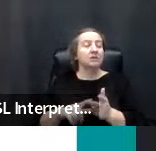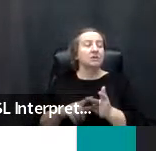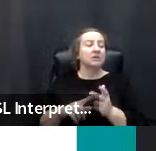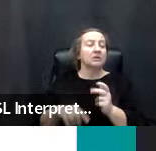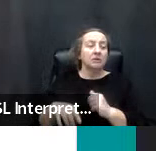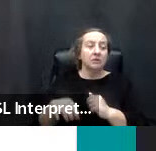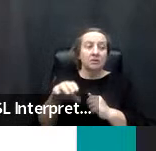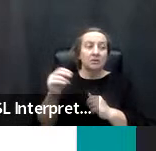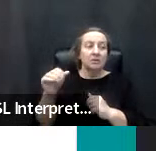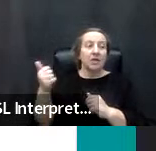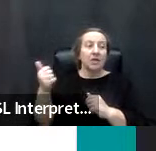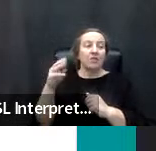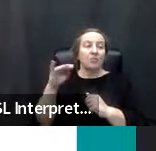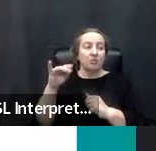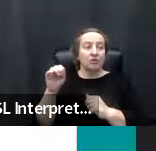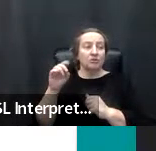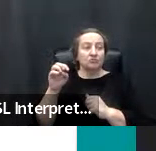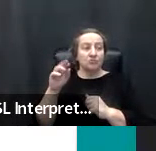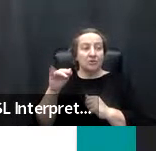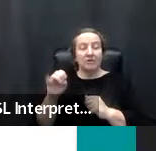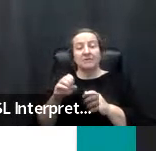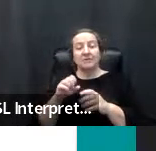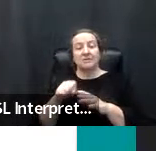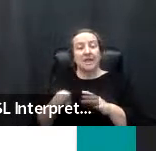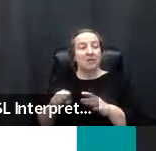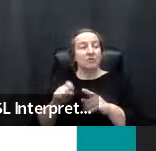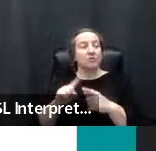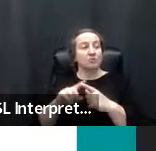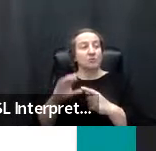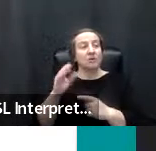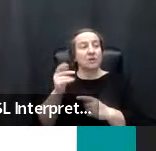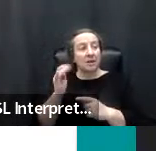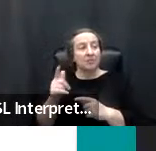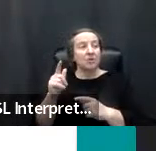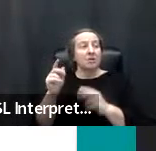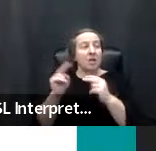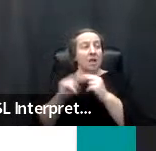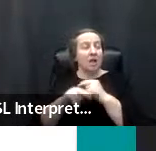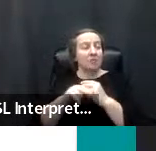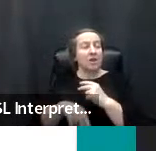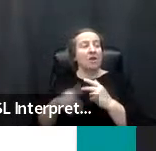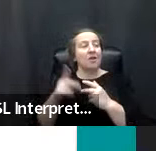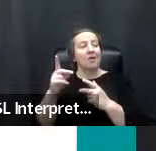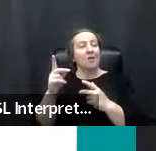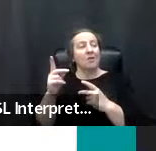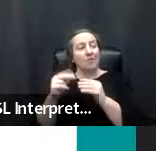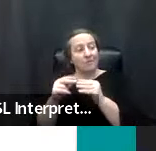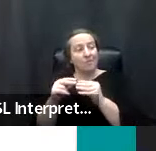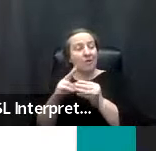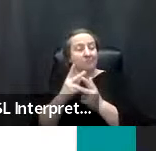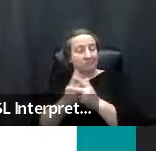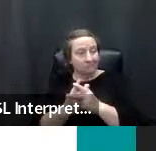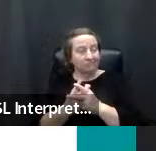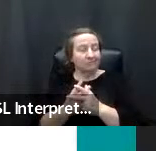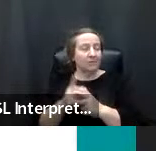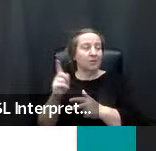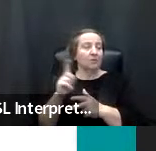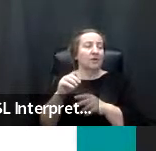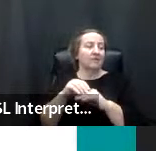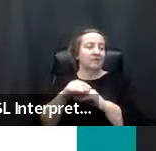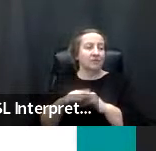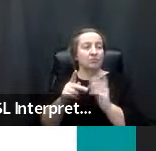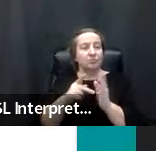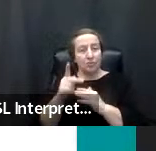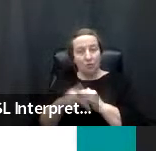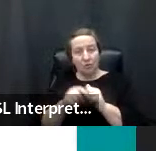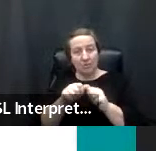combines with other bottlenecks south of our project area all the way down to Capitol Highway. And then we have one more bottleneck that kind of influences the kind of program area.